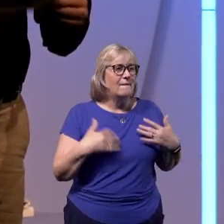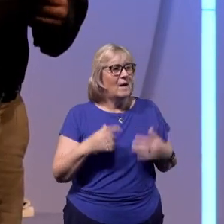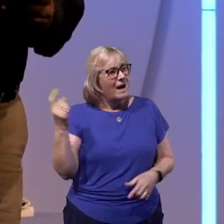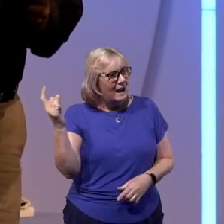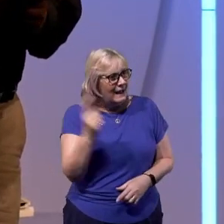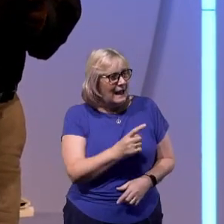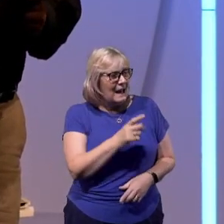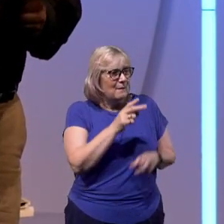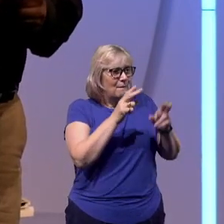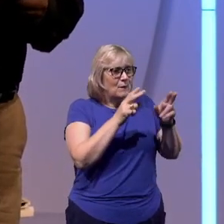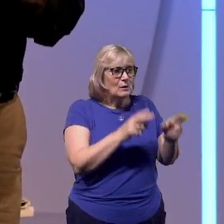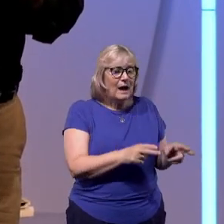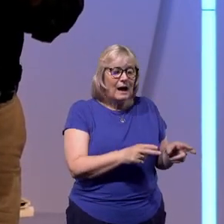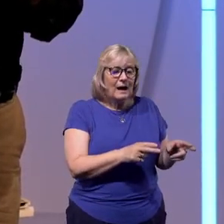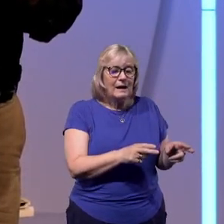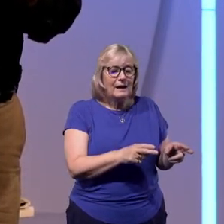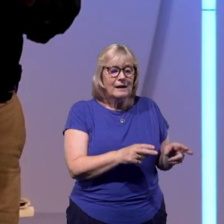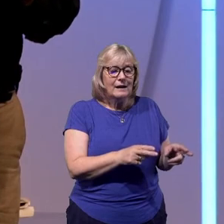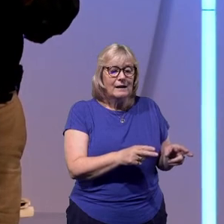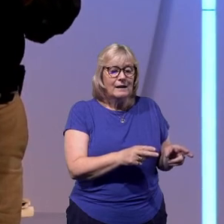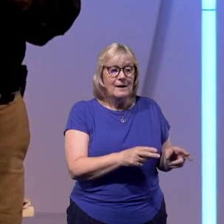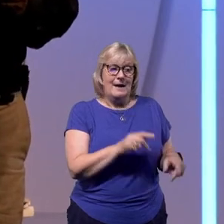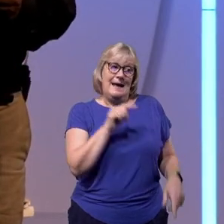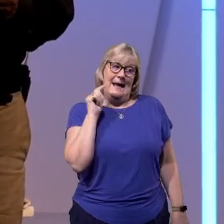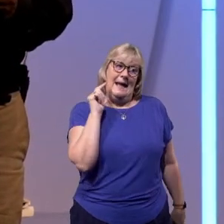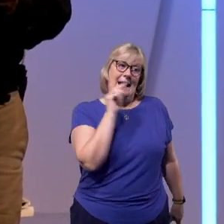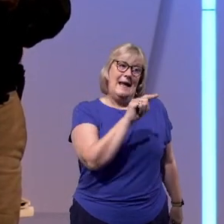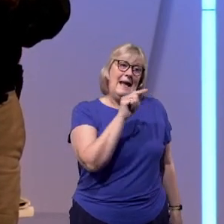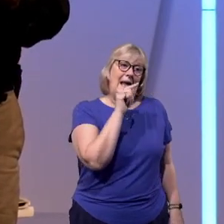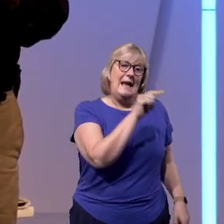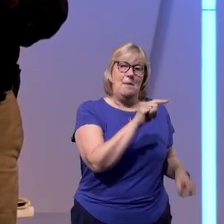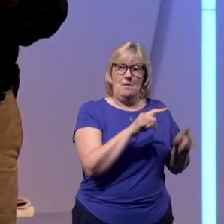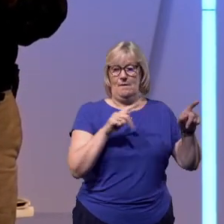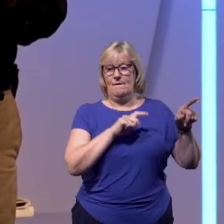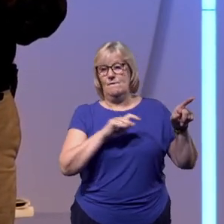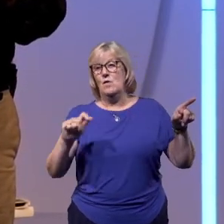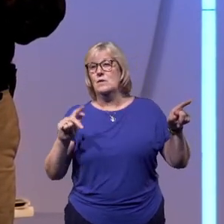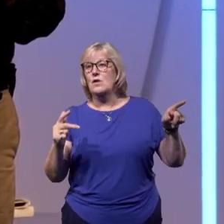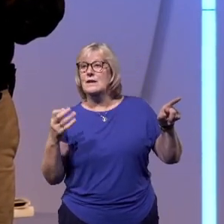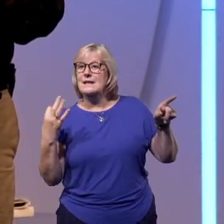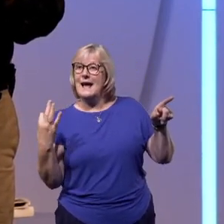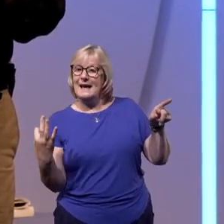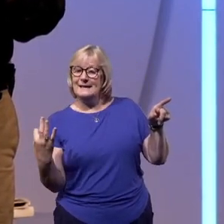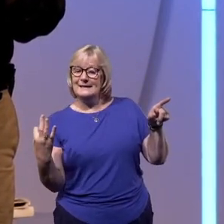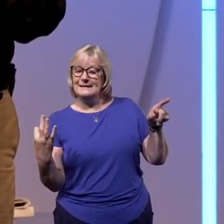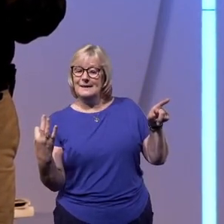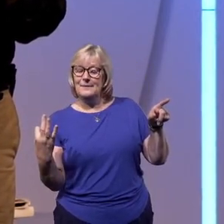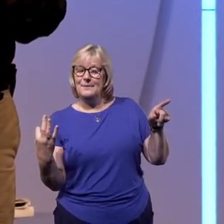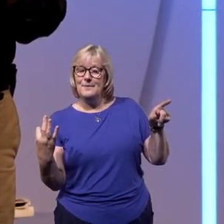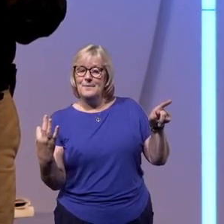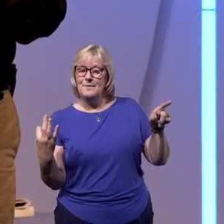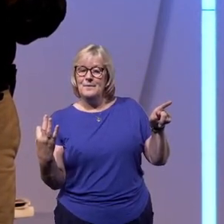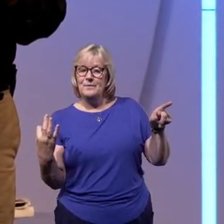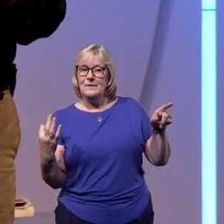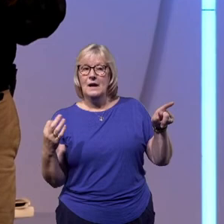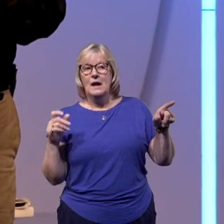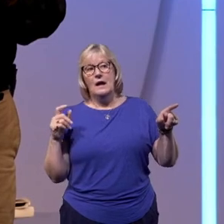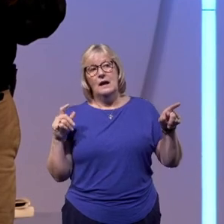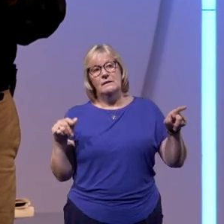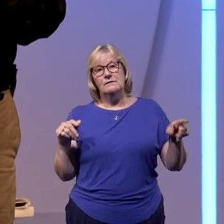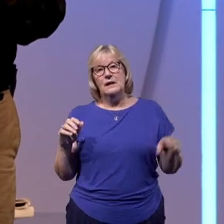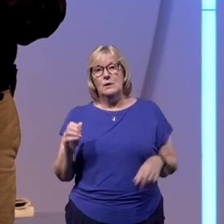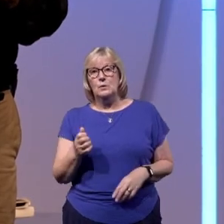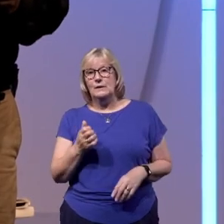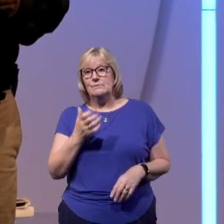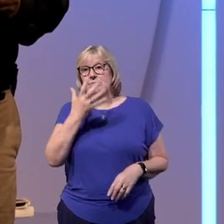die? Here's the issue. The same Son of Man in verse 38, do you see? The Son of Man will be ashamed of him when he comes